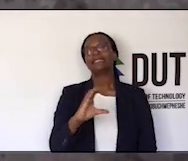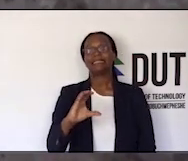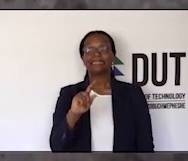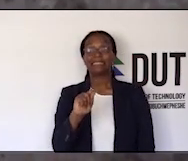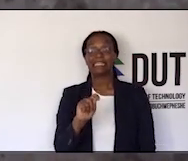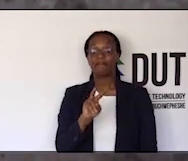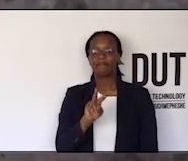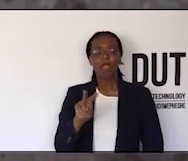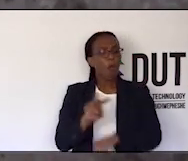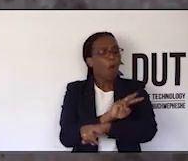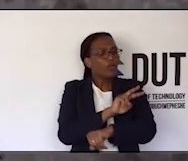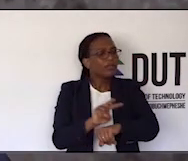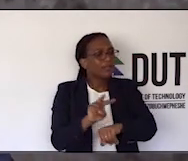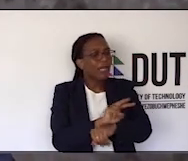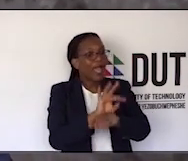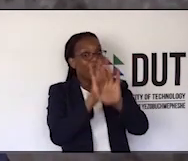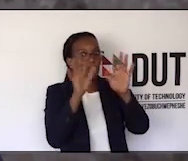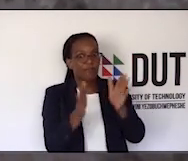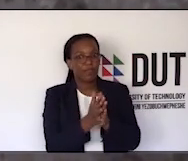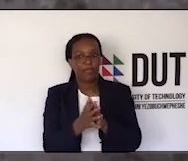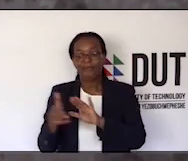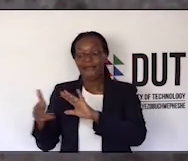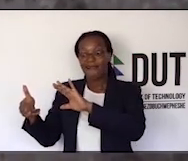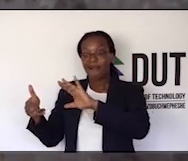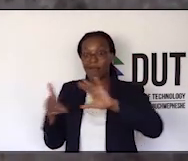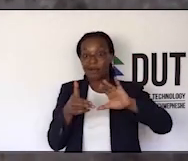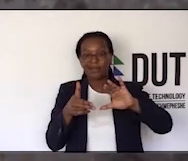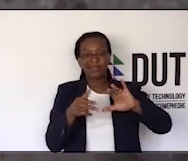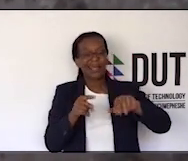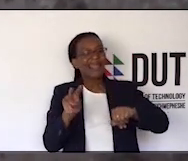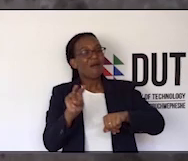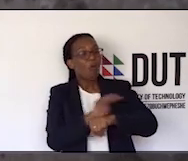monitoring. We have cameras that are monitored